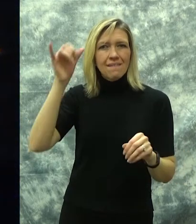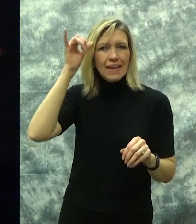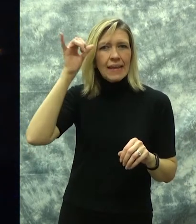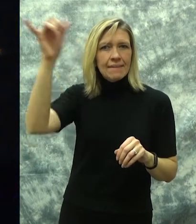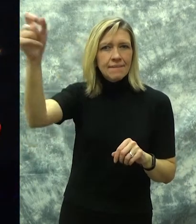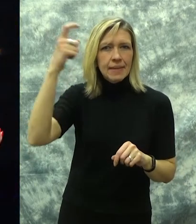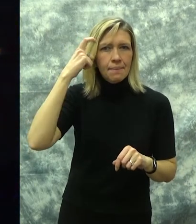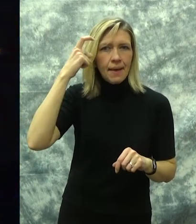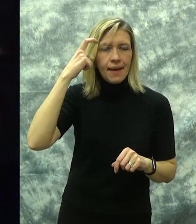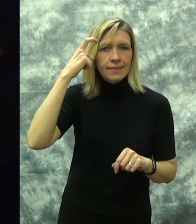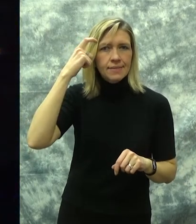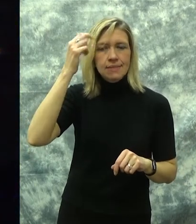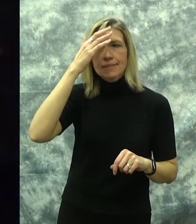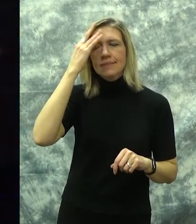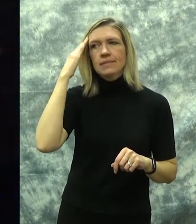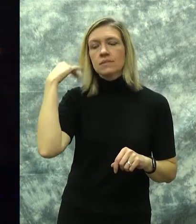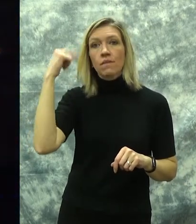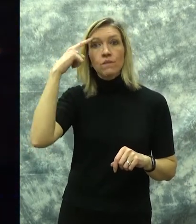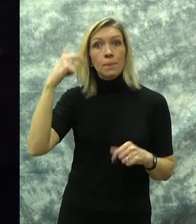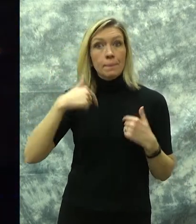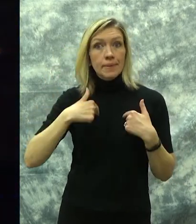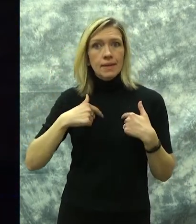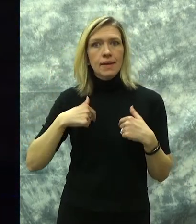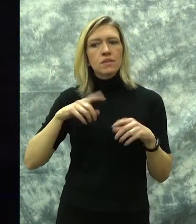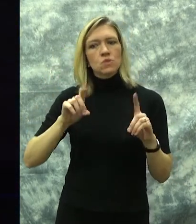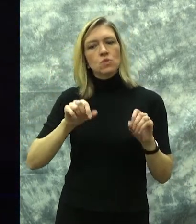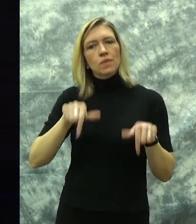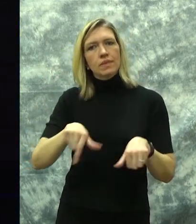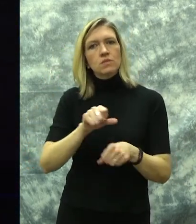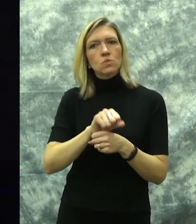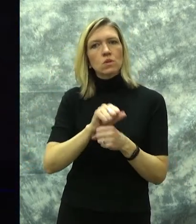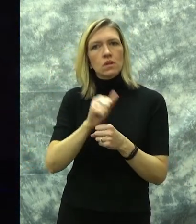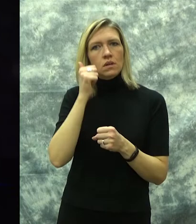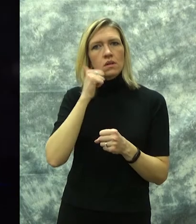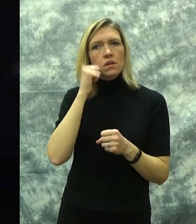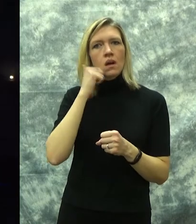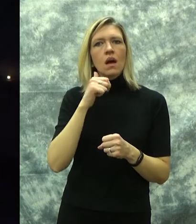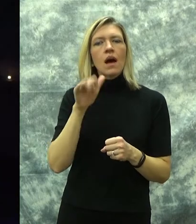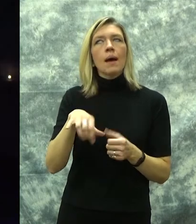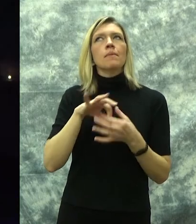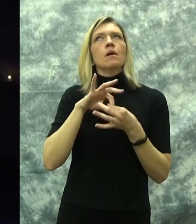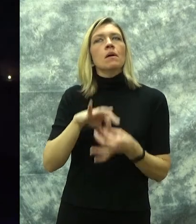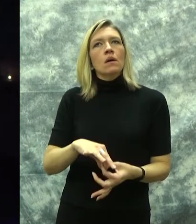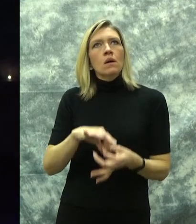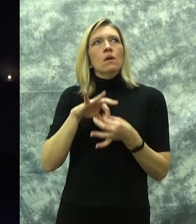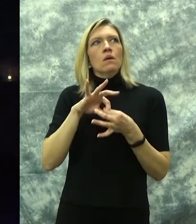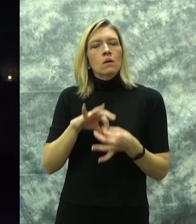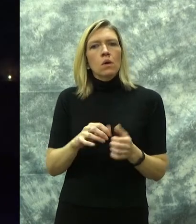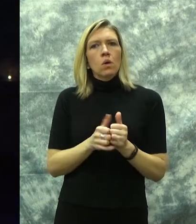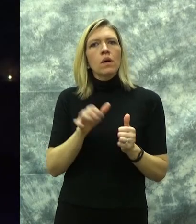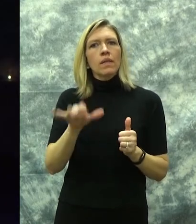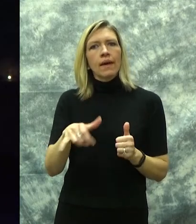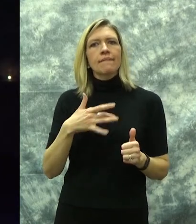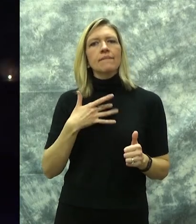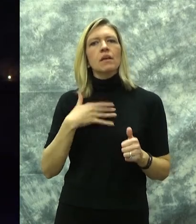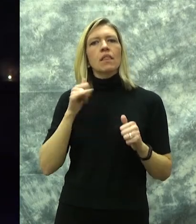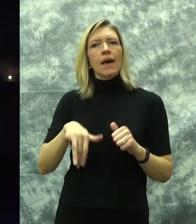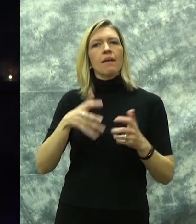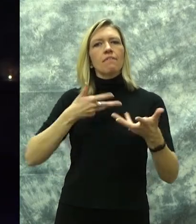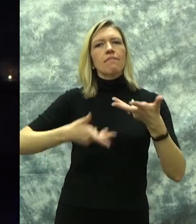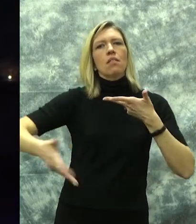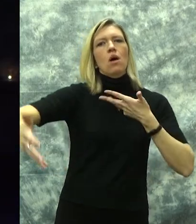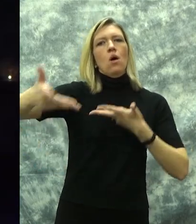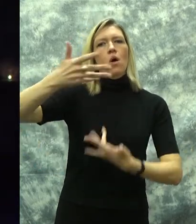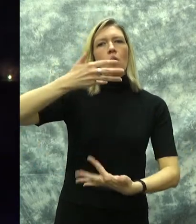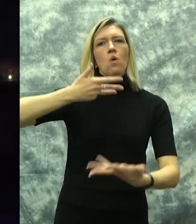I do this work on a daily basis, that's what I'm anchoring into, is that I feel that flow of that divine